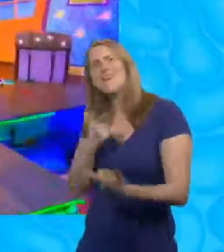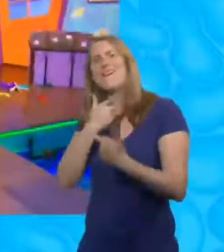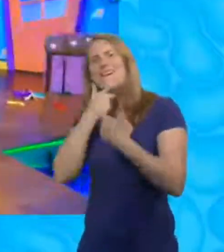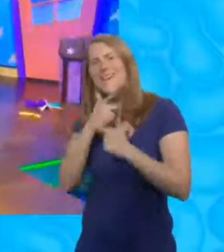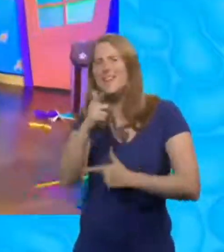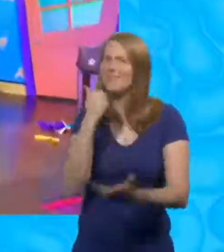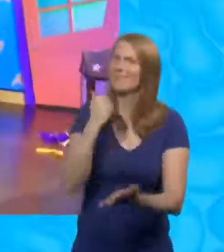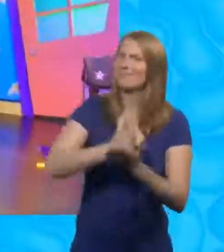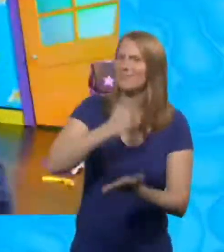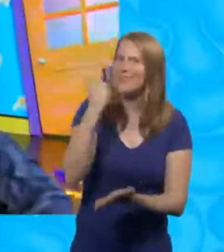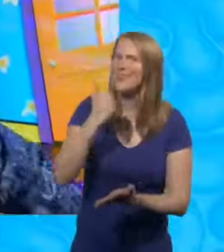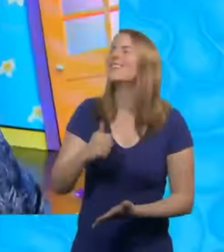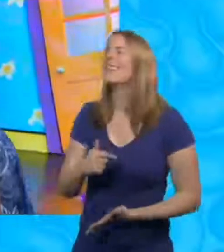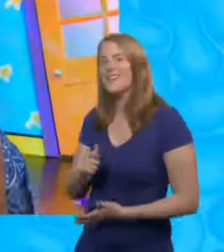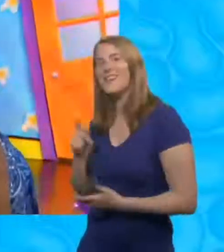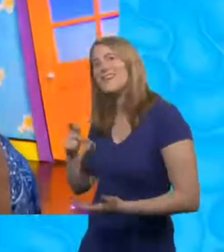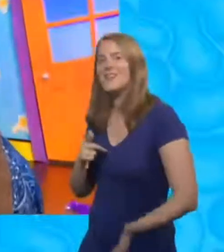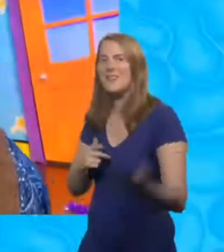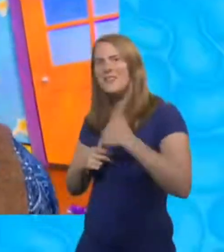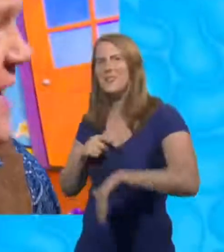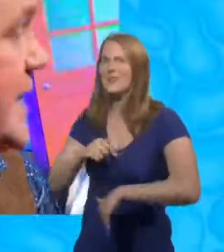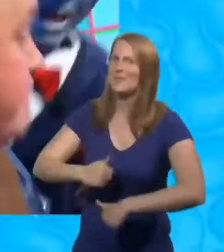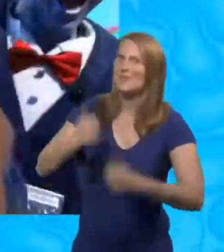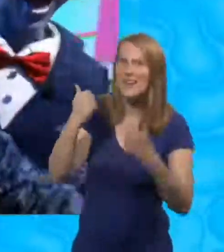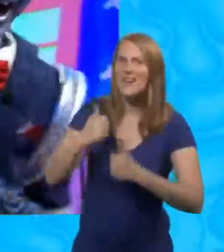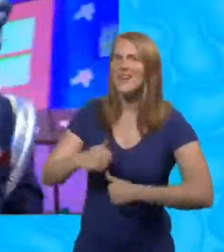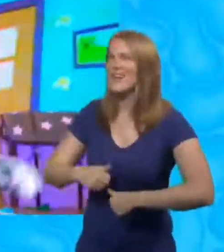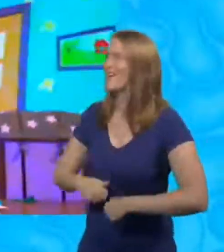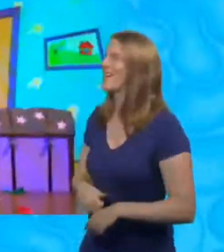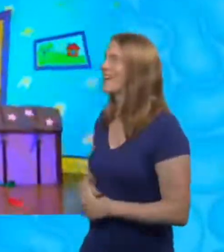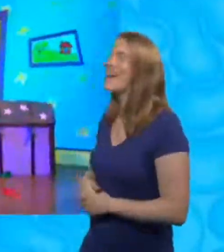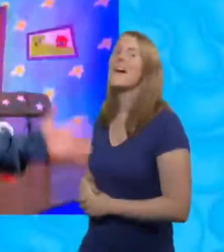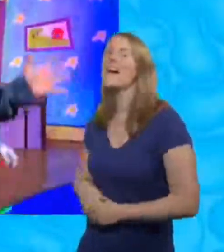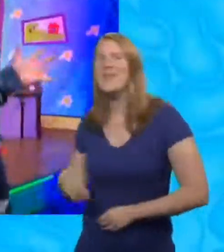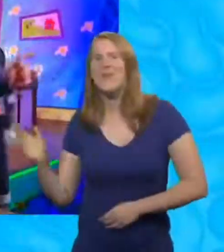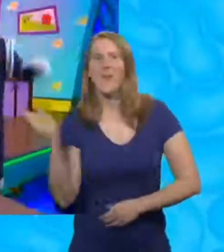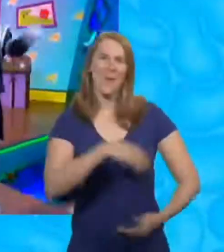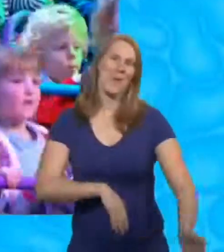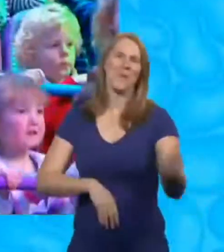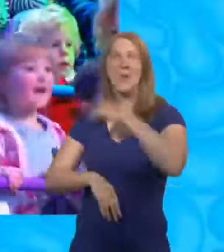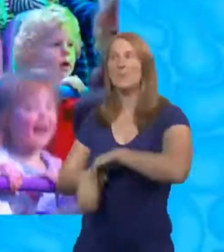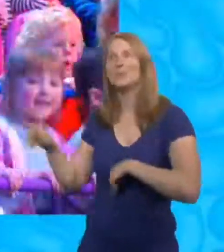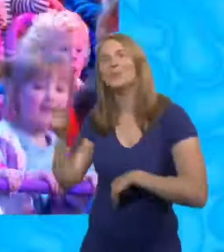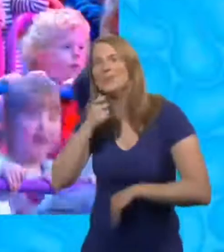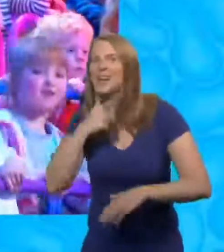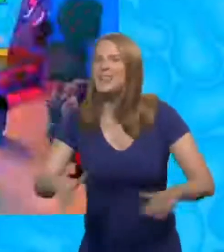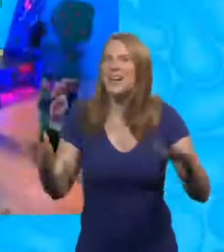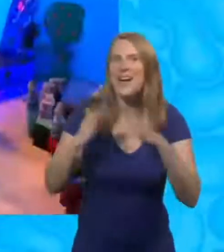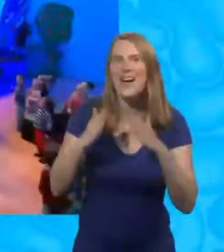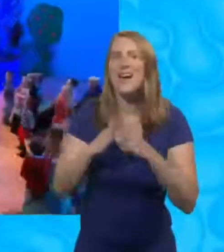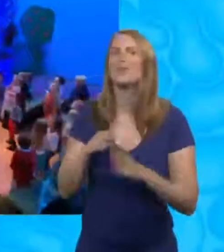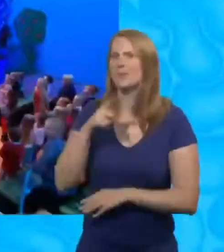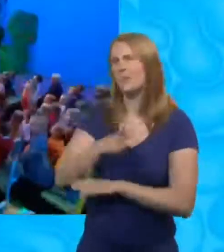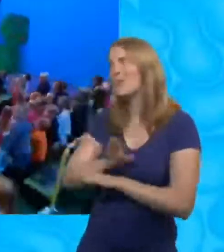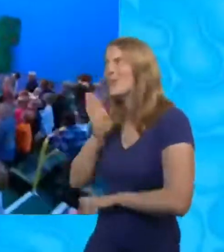You're brilliant! You really are great. Come on, everyone! A Justin time. This place